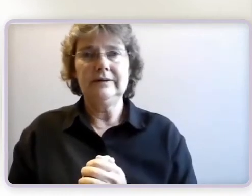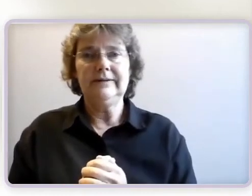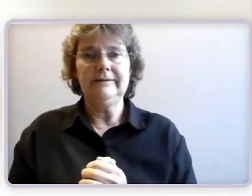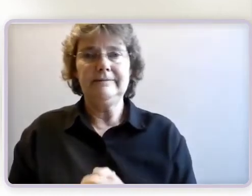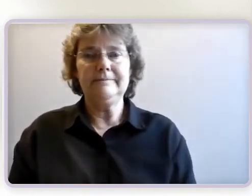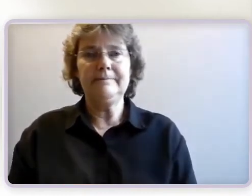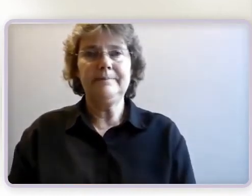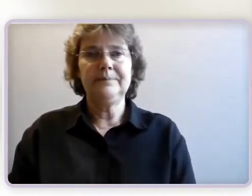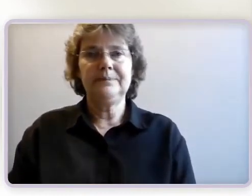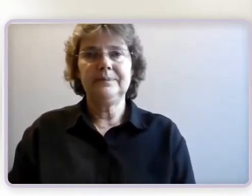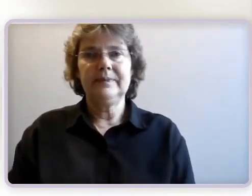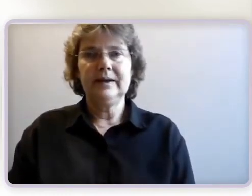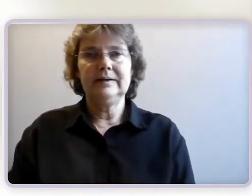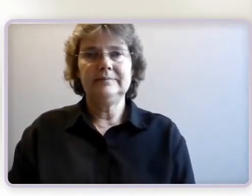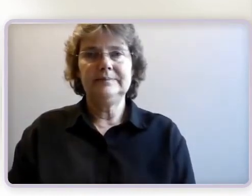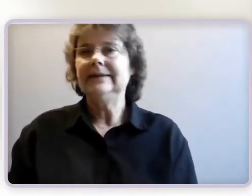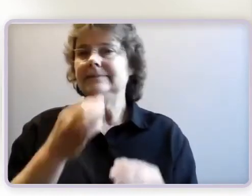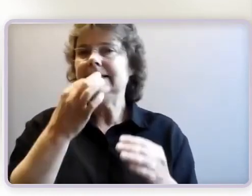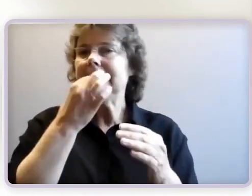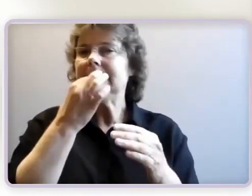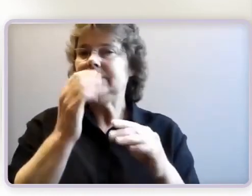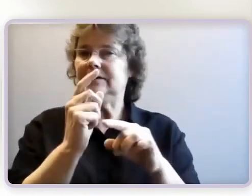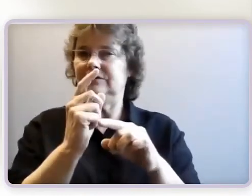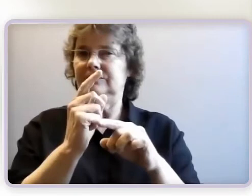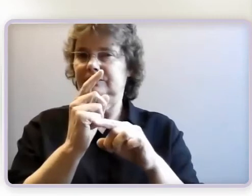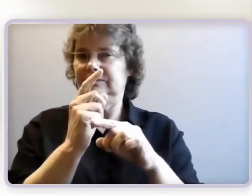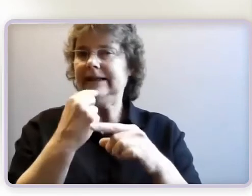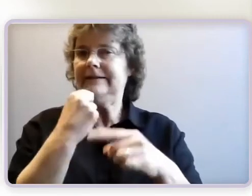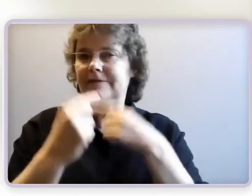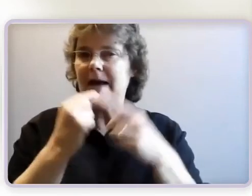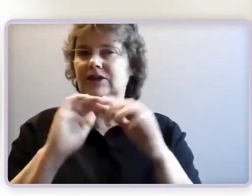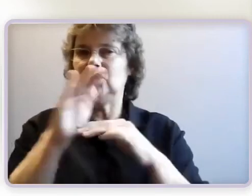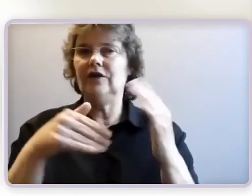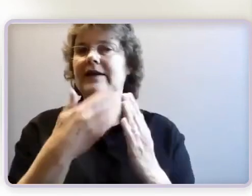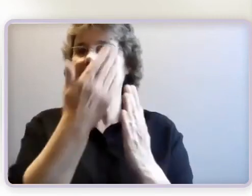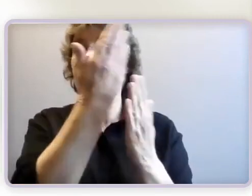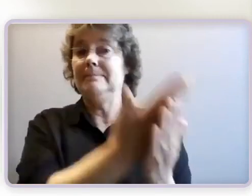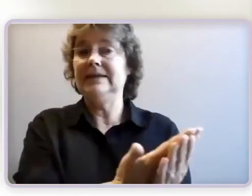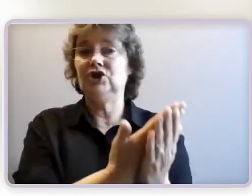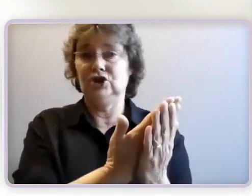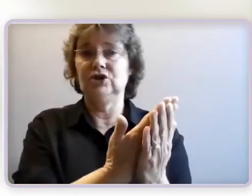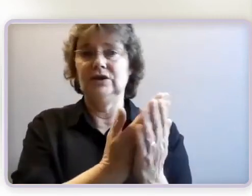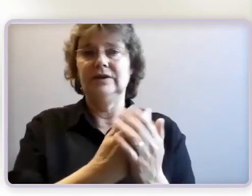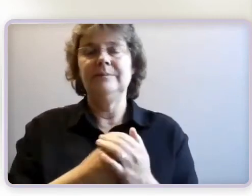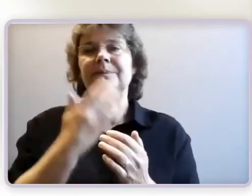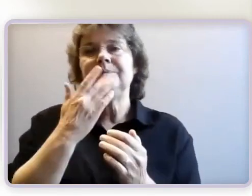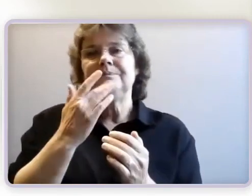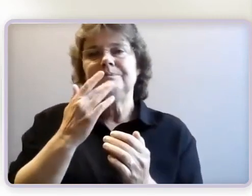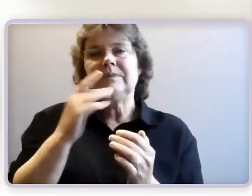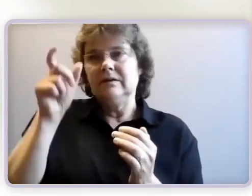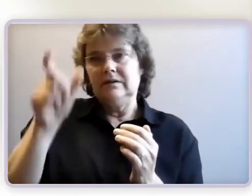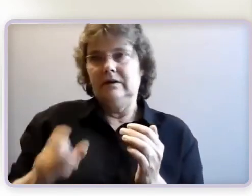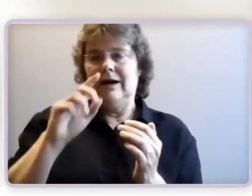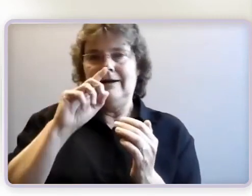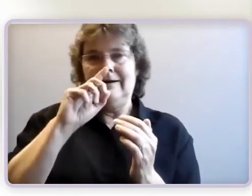A couple of notes on submissions. So if clients can't prepare their own submission,